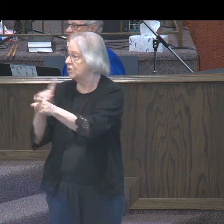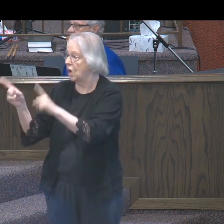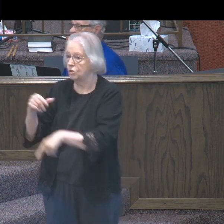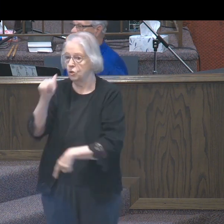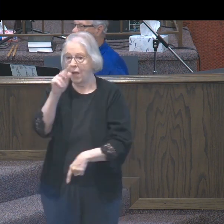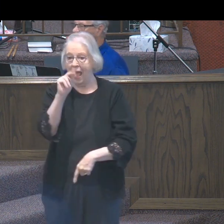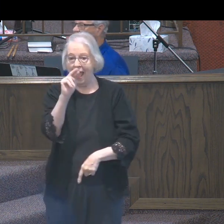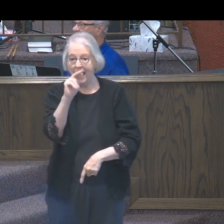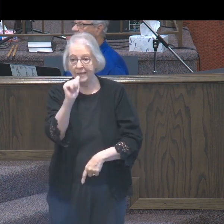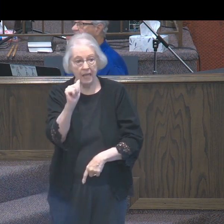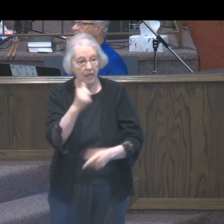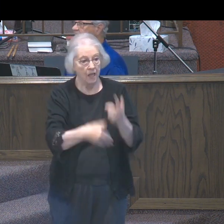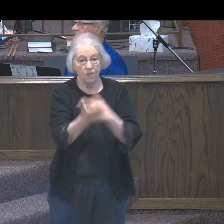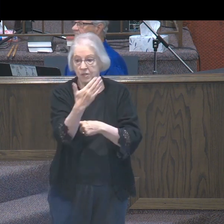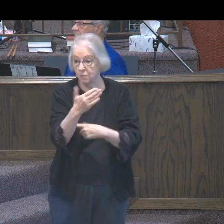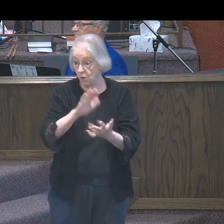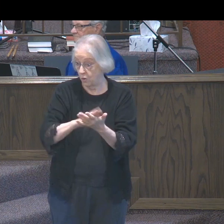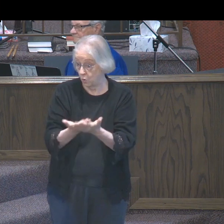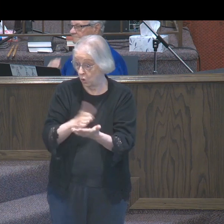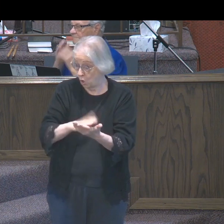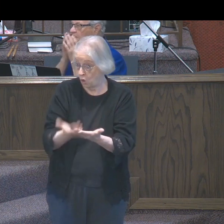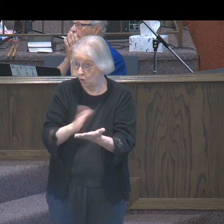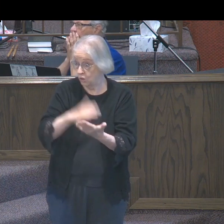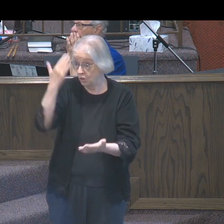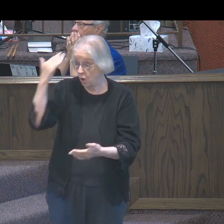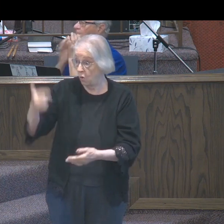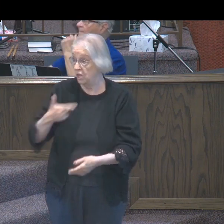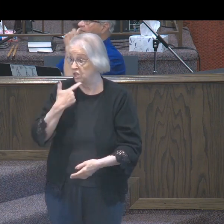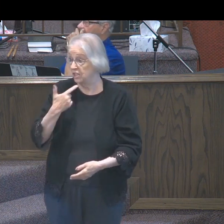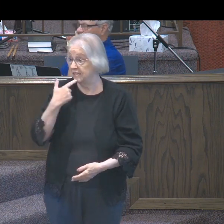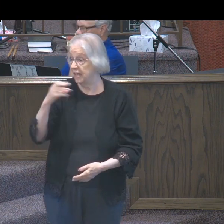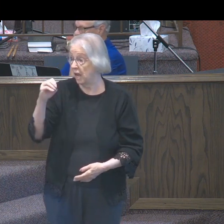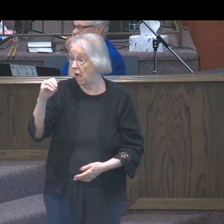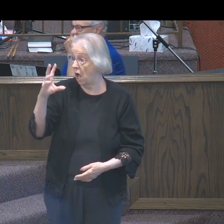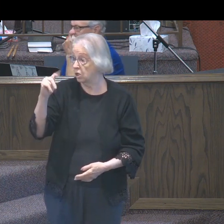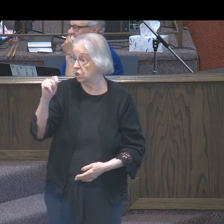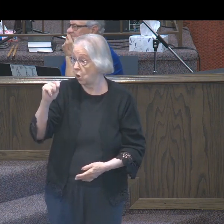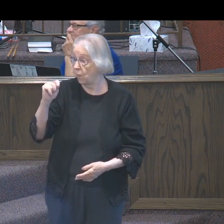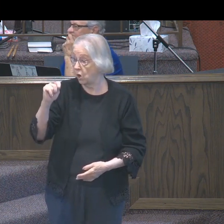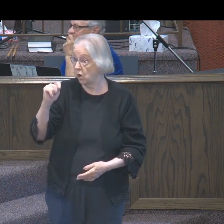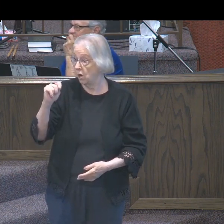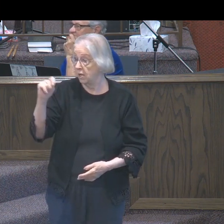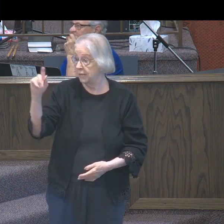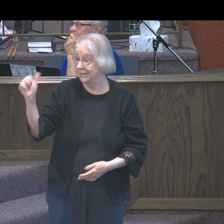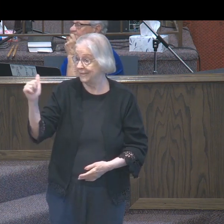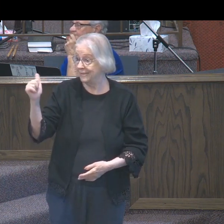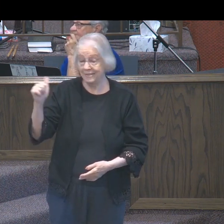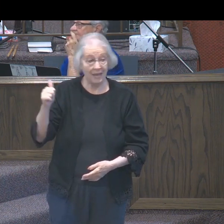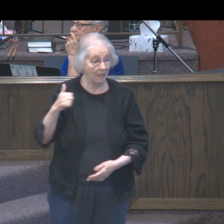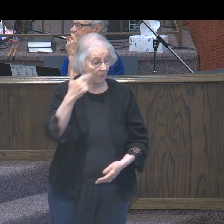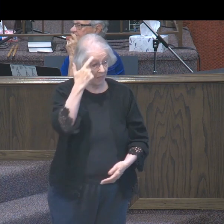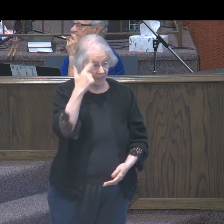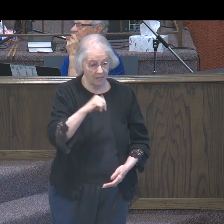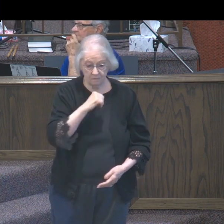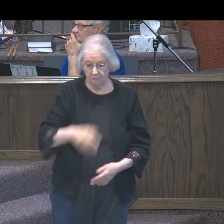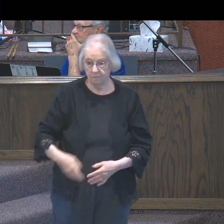to do that, I need you to be here Wednesday night at 6:30, and we'll take probably